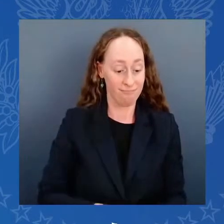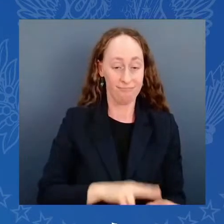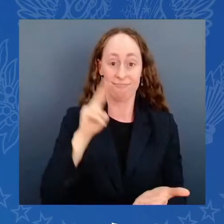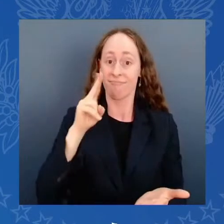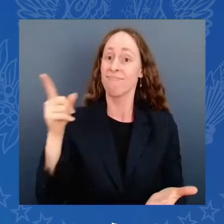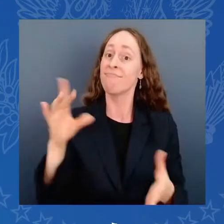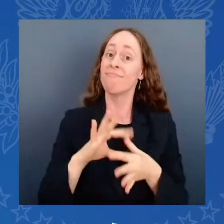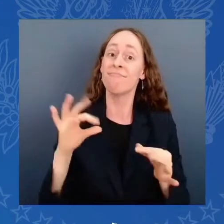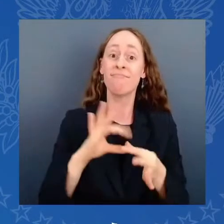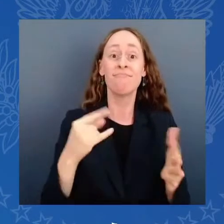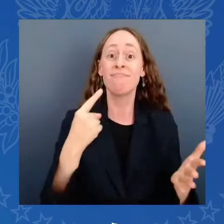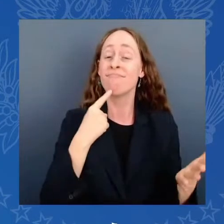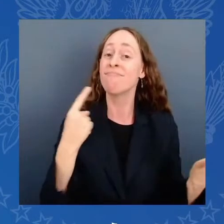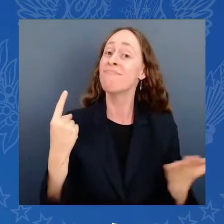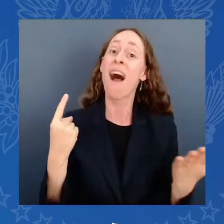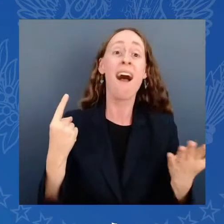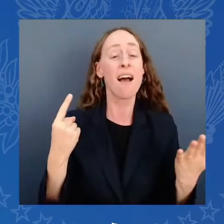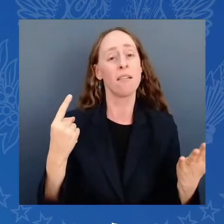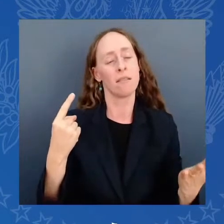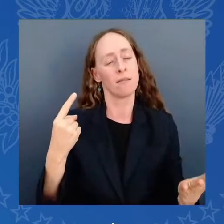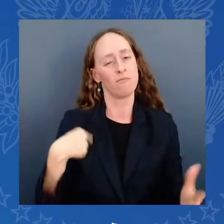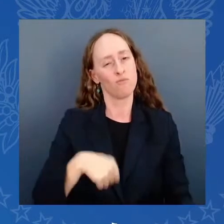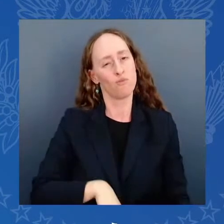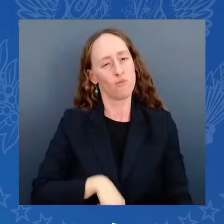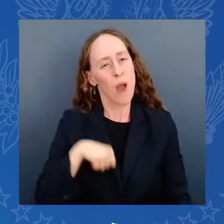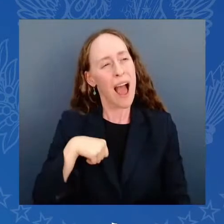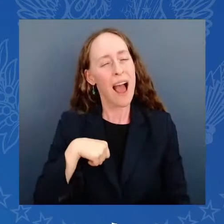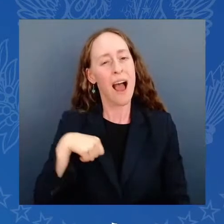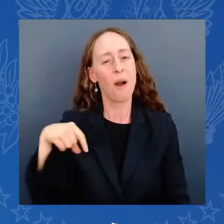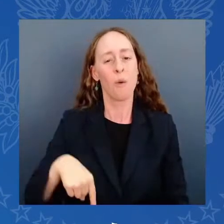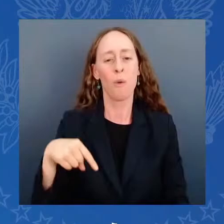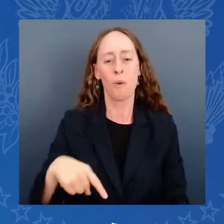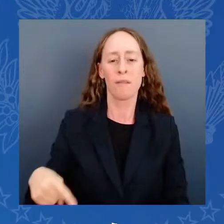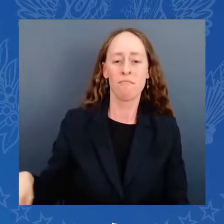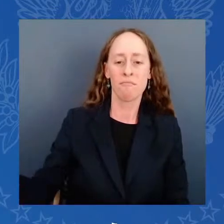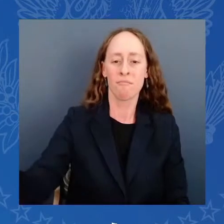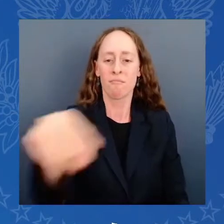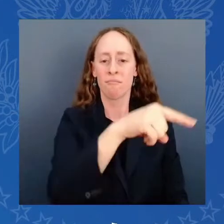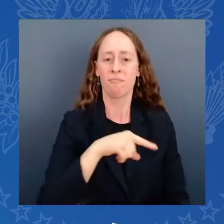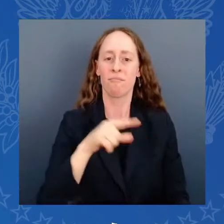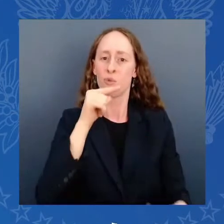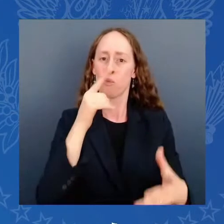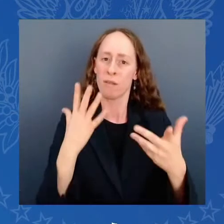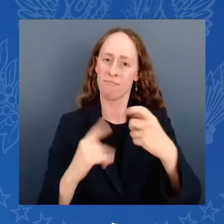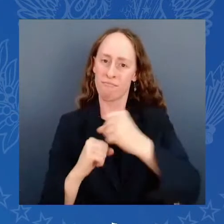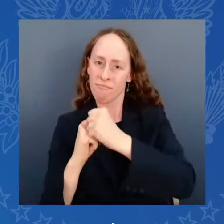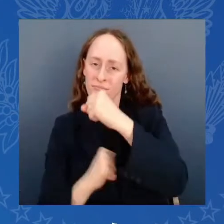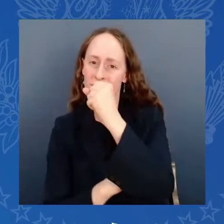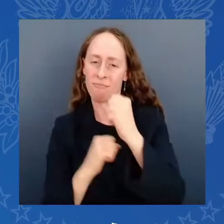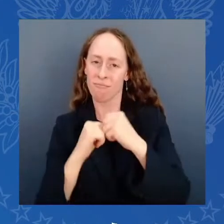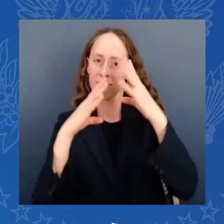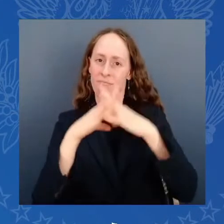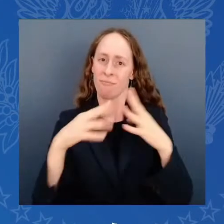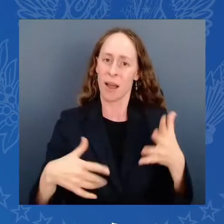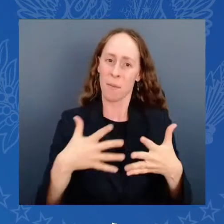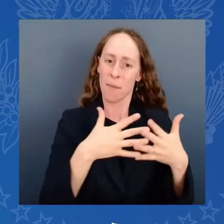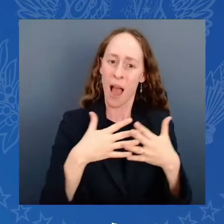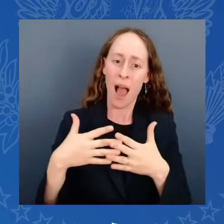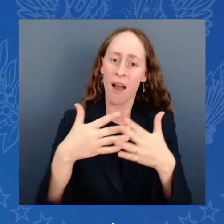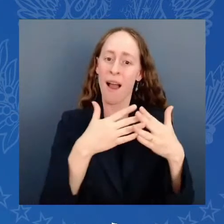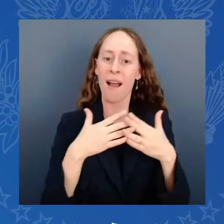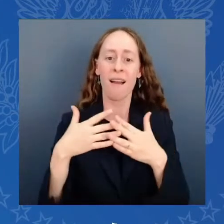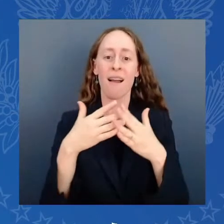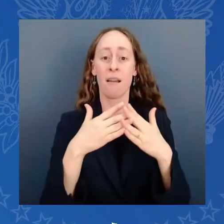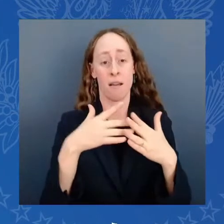our country knew the freedom would be secure only if Each generation fought to renew in